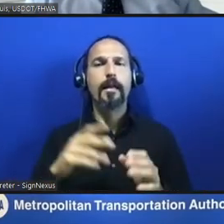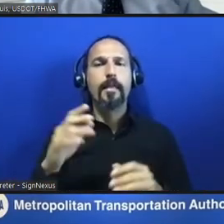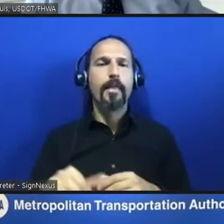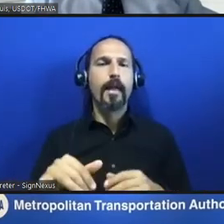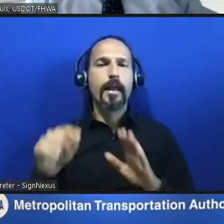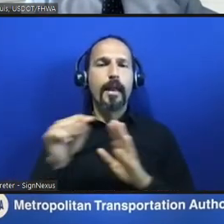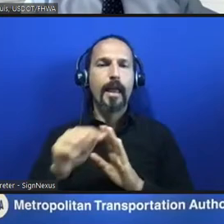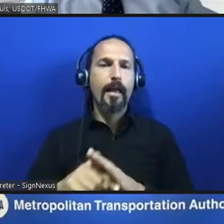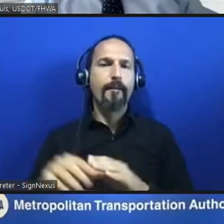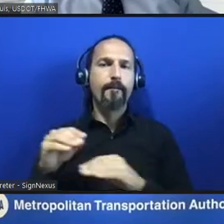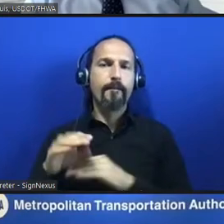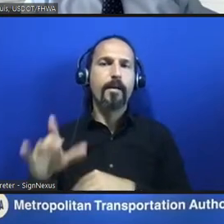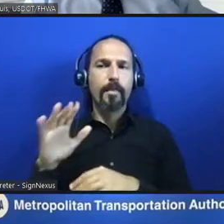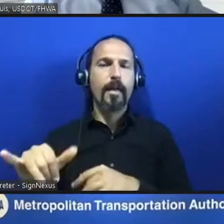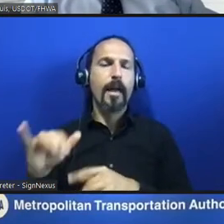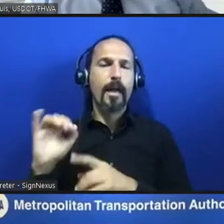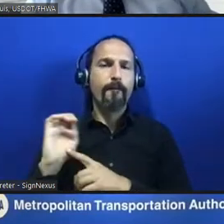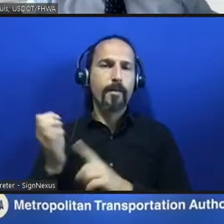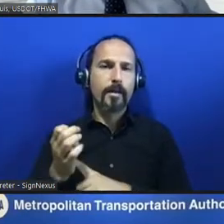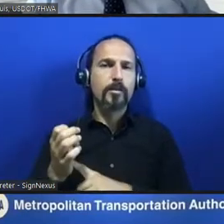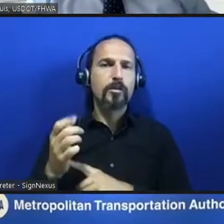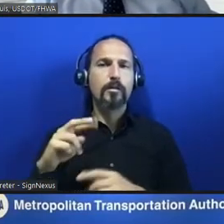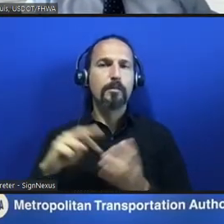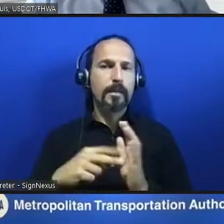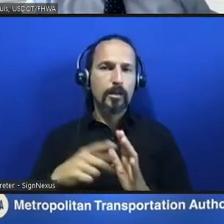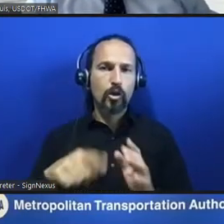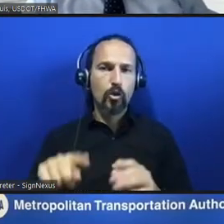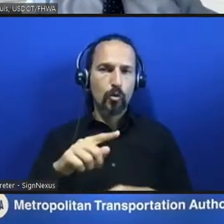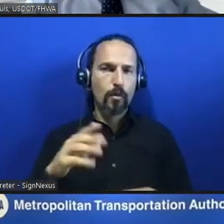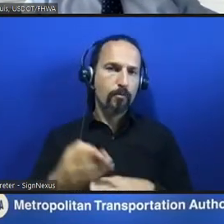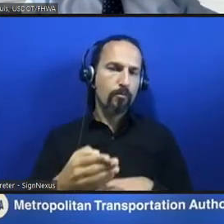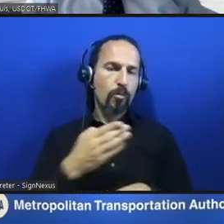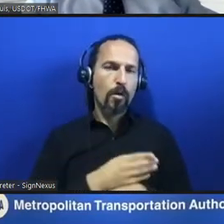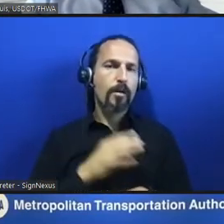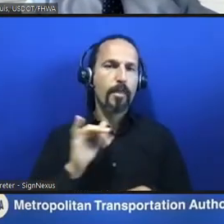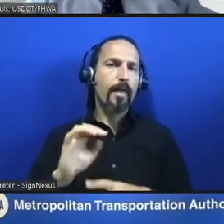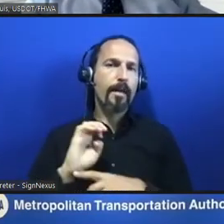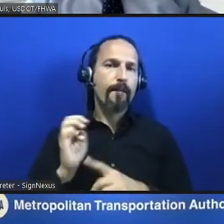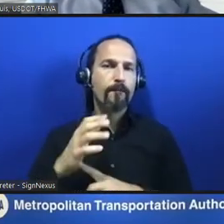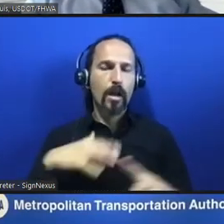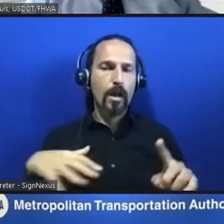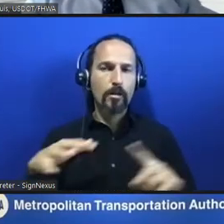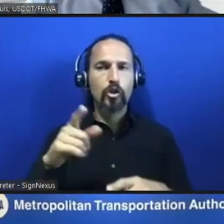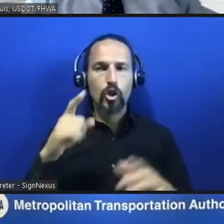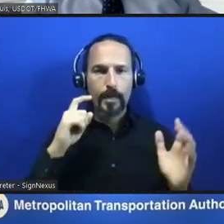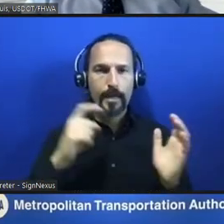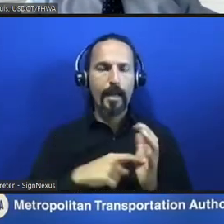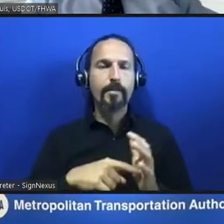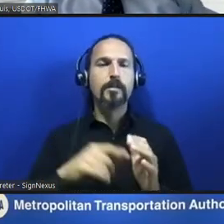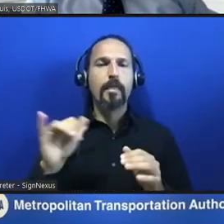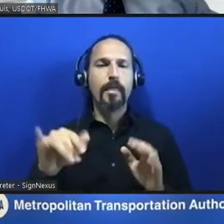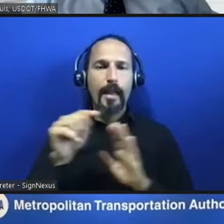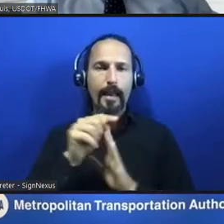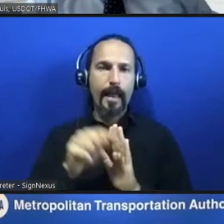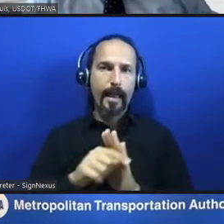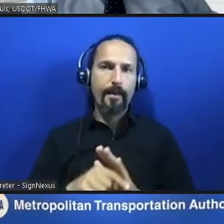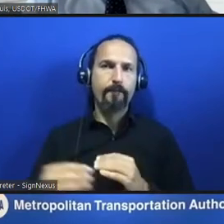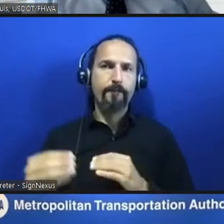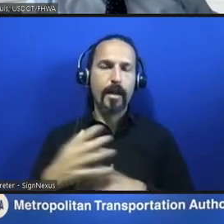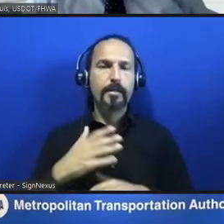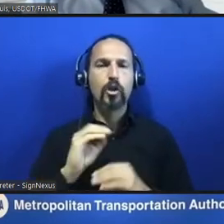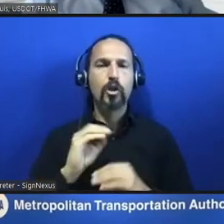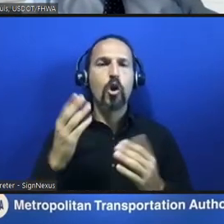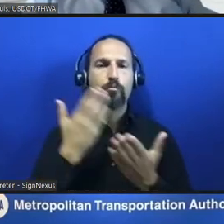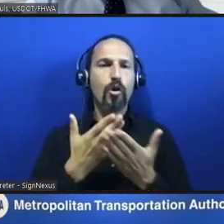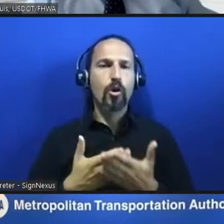adverse effects on the environment by no means are you improving the overall environment you acknowledge that our adverse effects and have no